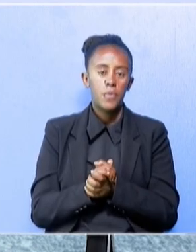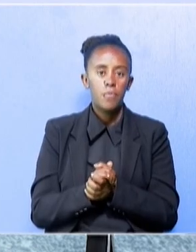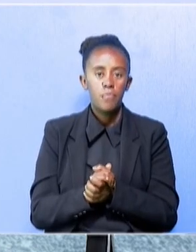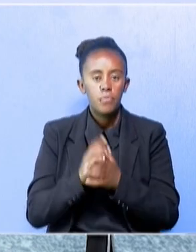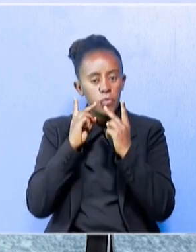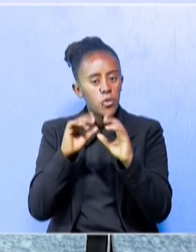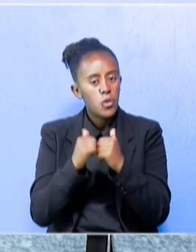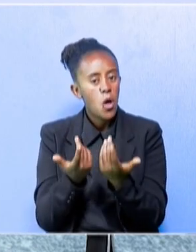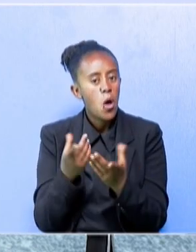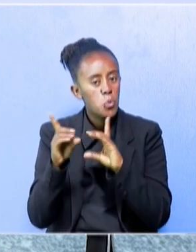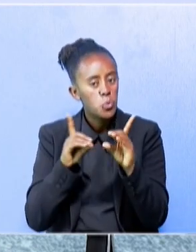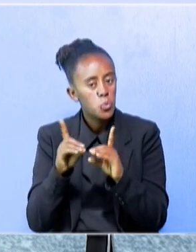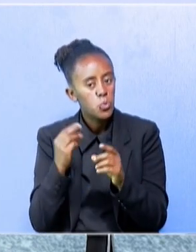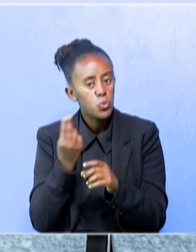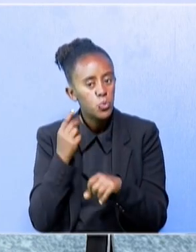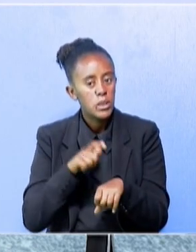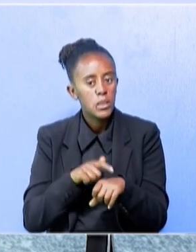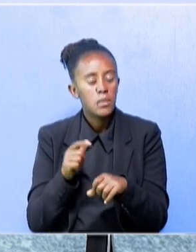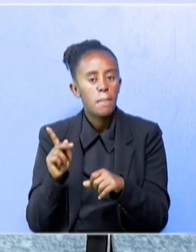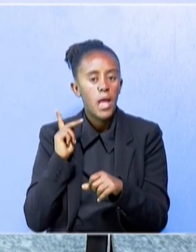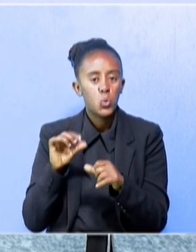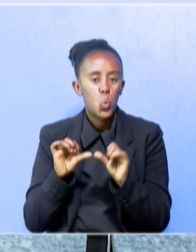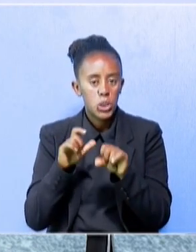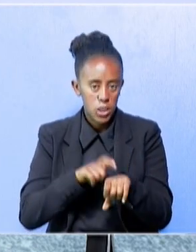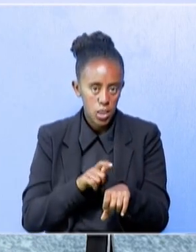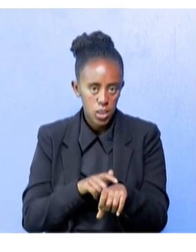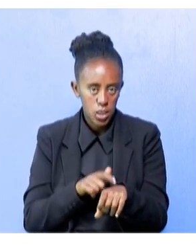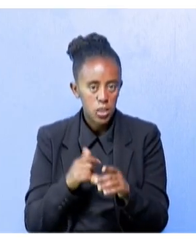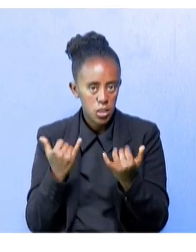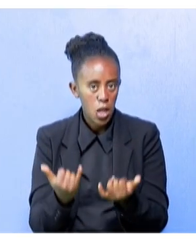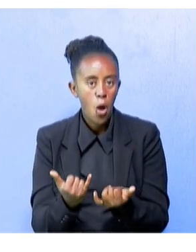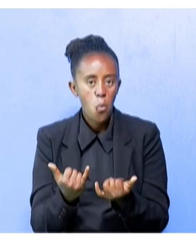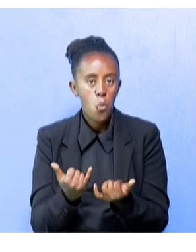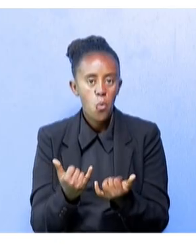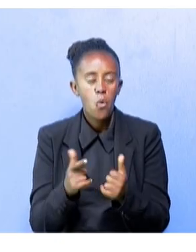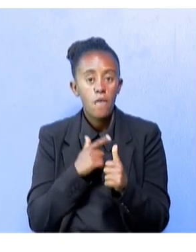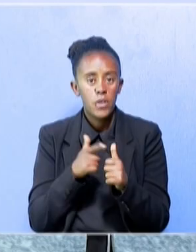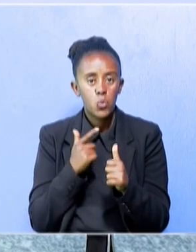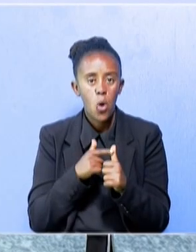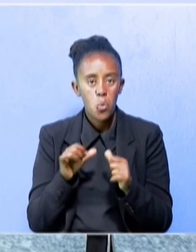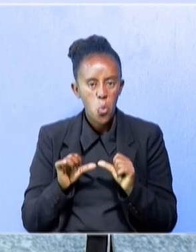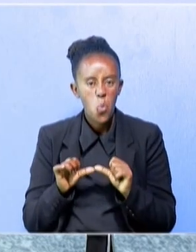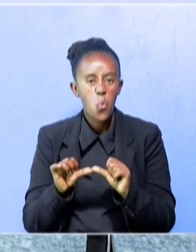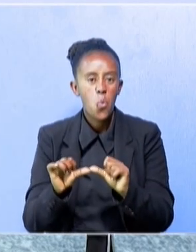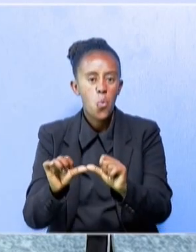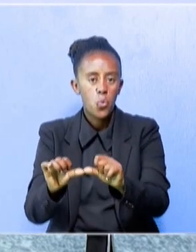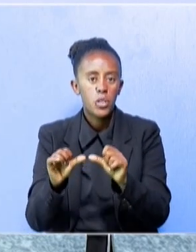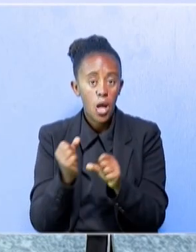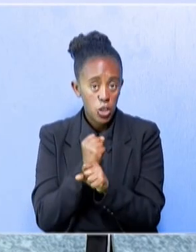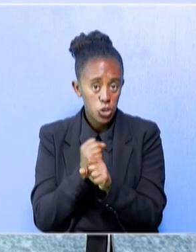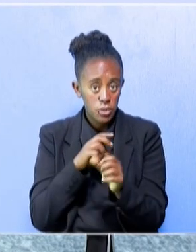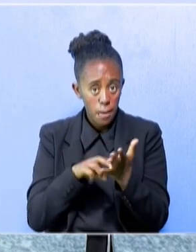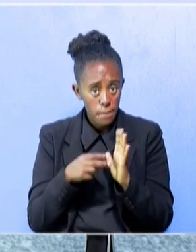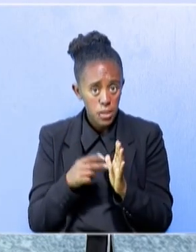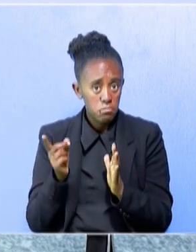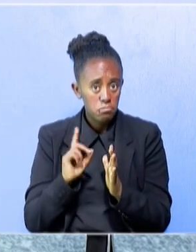Look, how do you use past continuous tense? Now let me start from the first one. Ongoing actions means, what do I